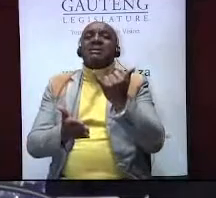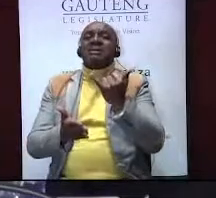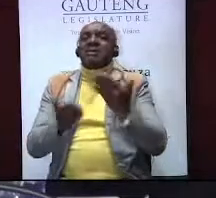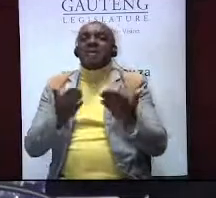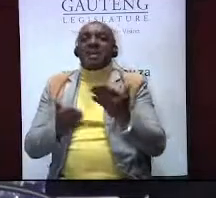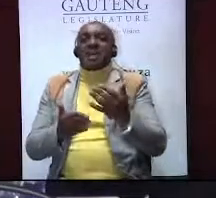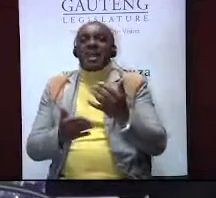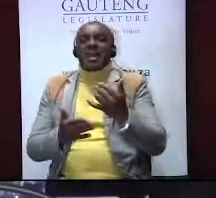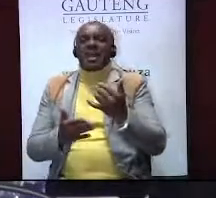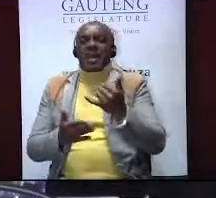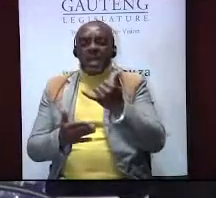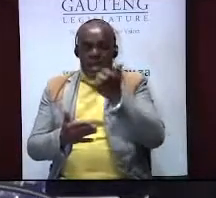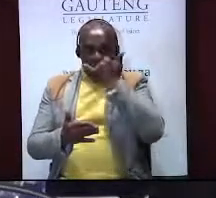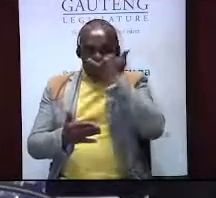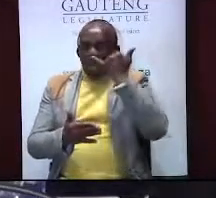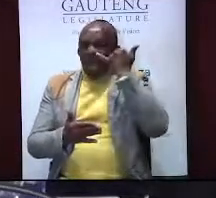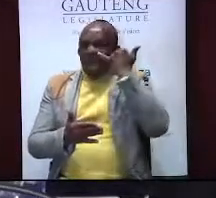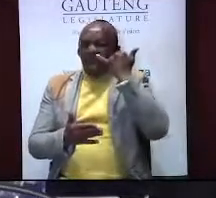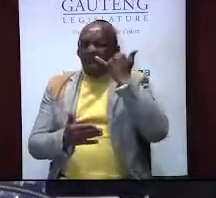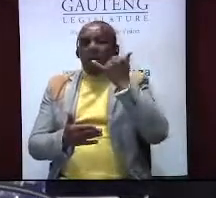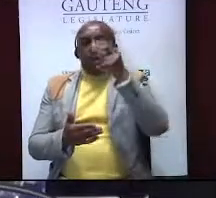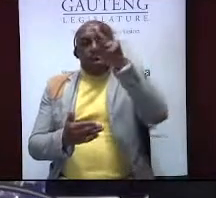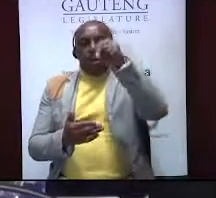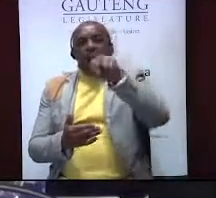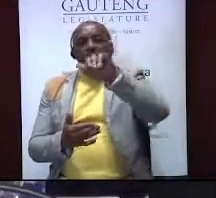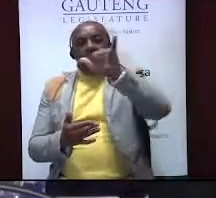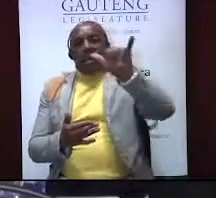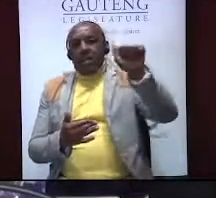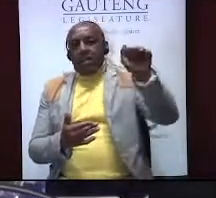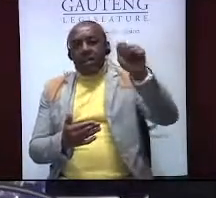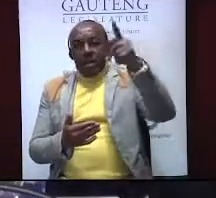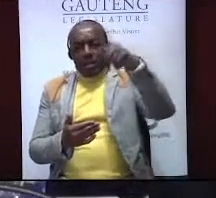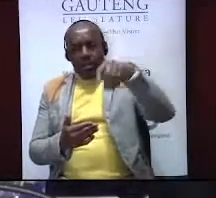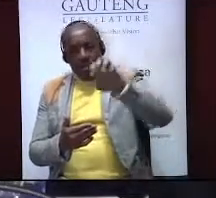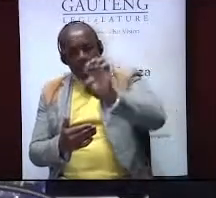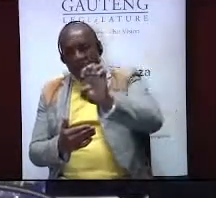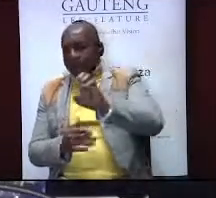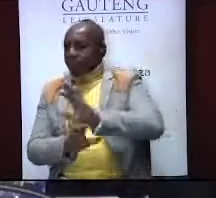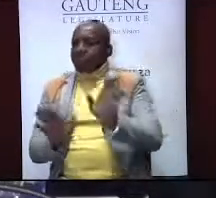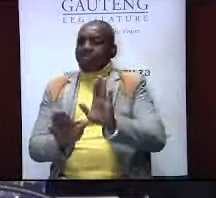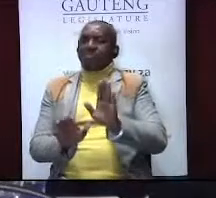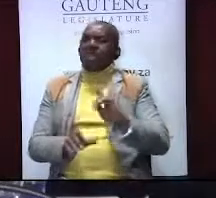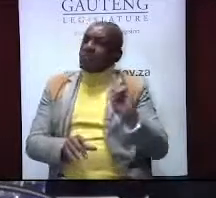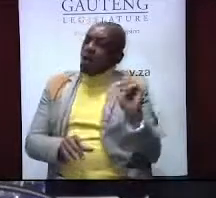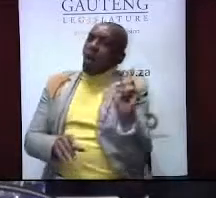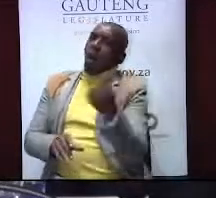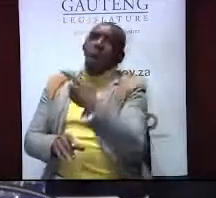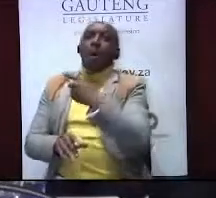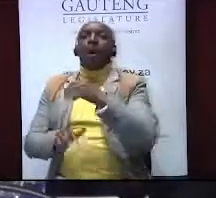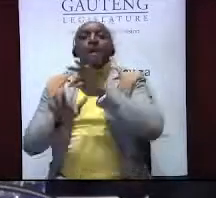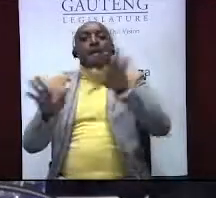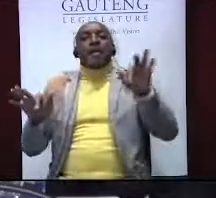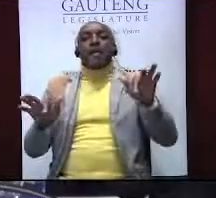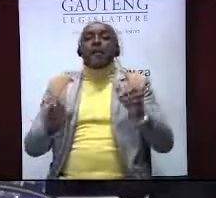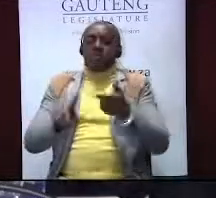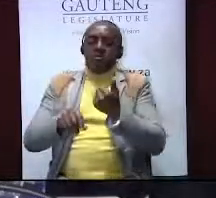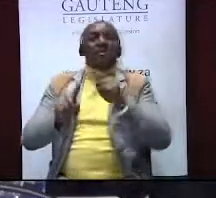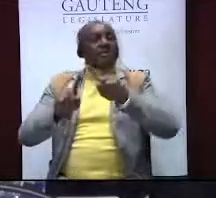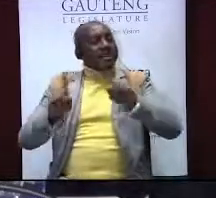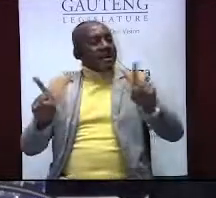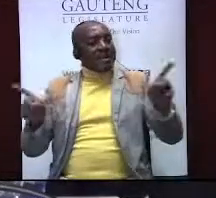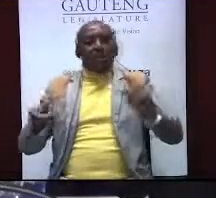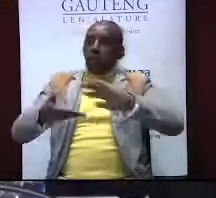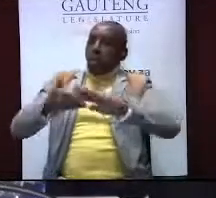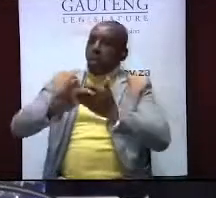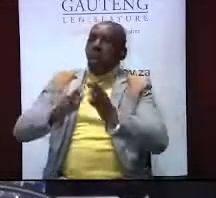Nyaope guys, Kaparunadi congregants. It's everybody that comes from the communities. And when